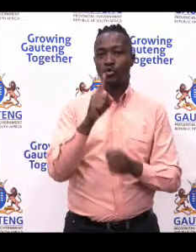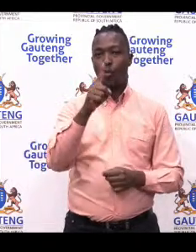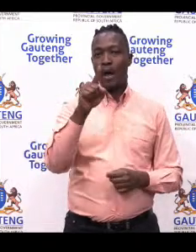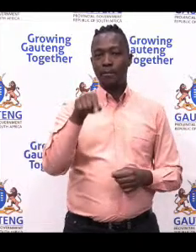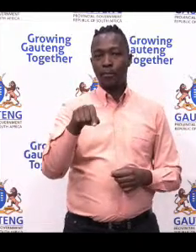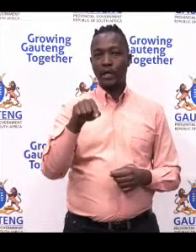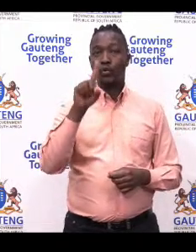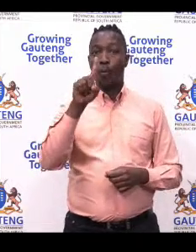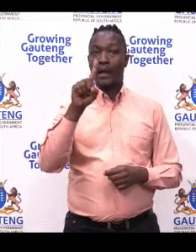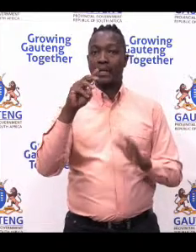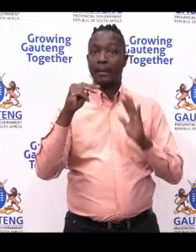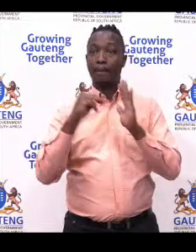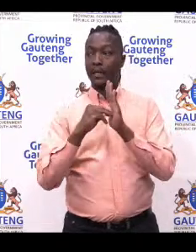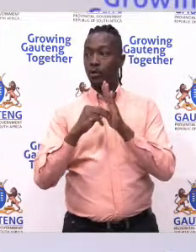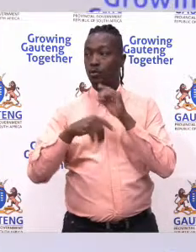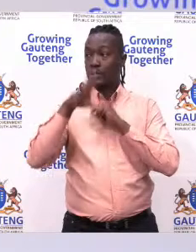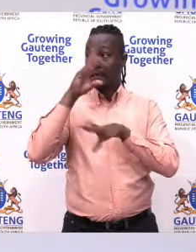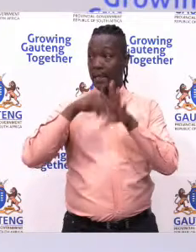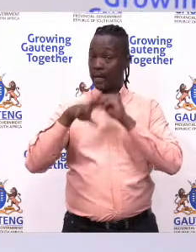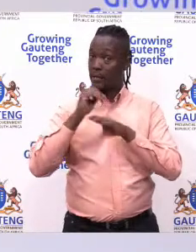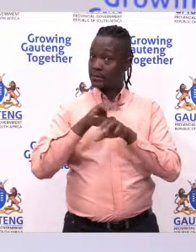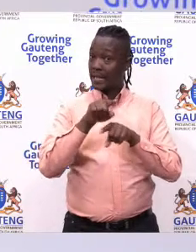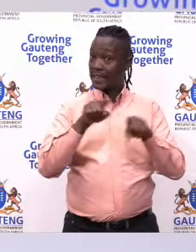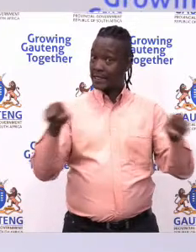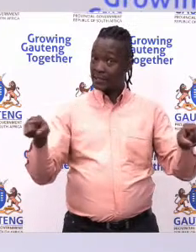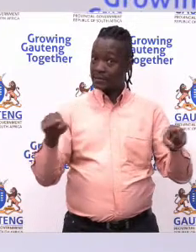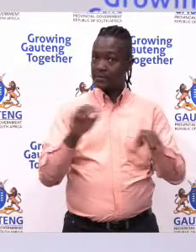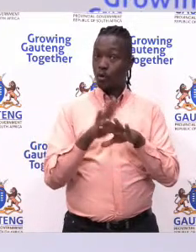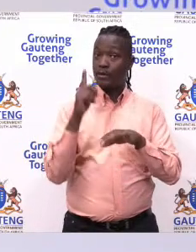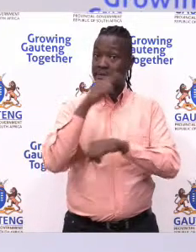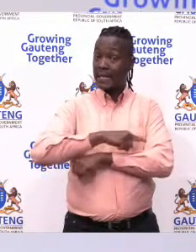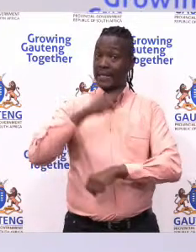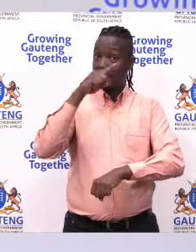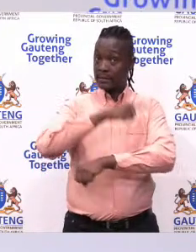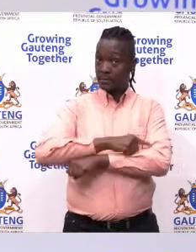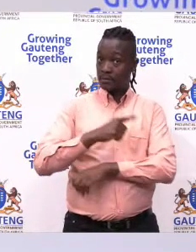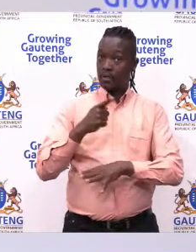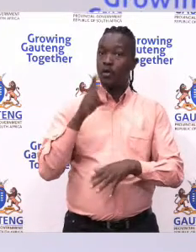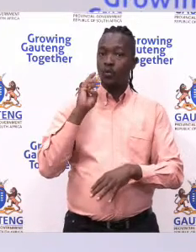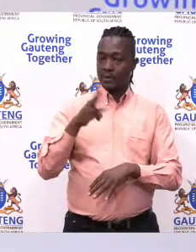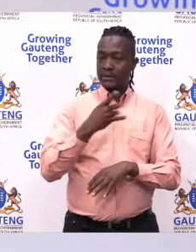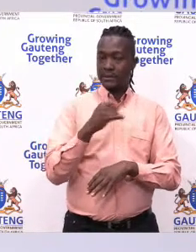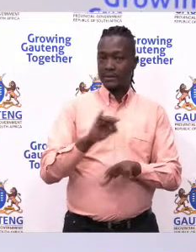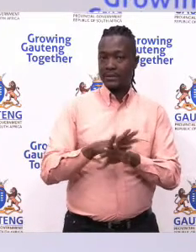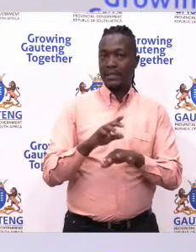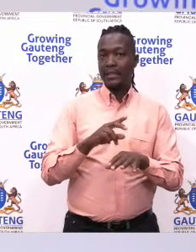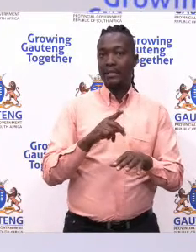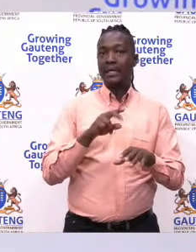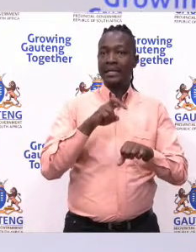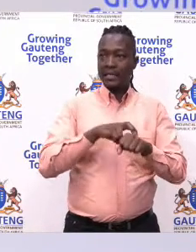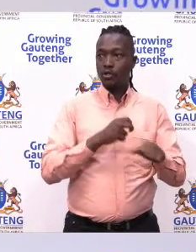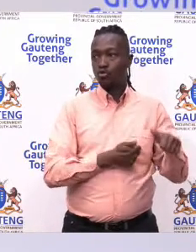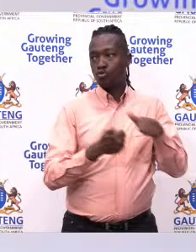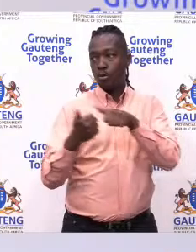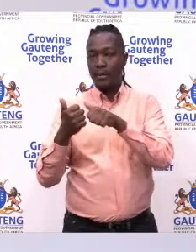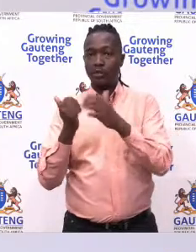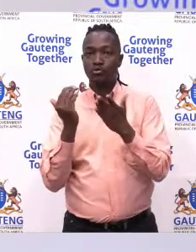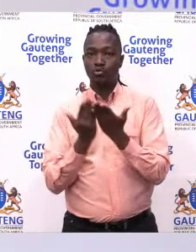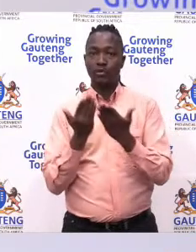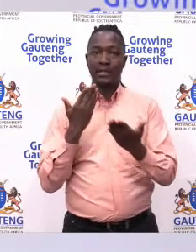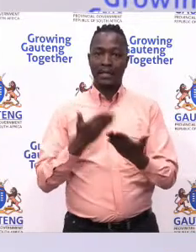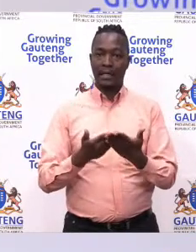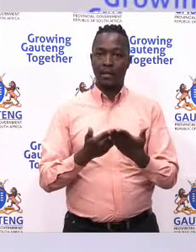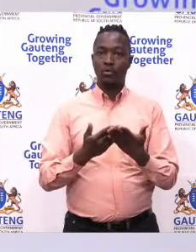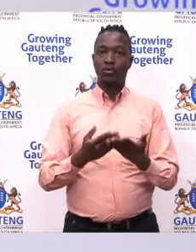1.1 million learners. And these are the number of learners that on a daily basis we will still require that they go back to school, that they are able